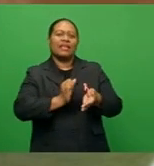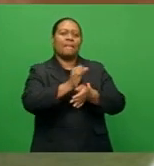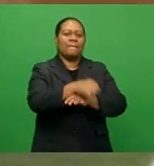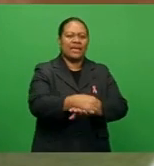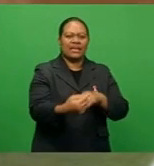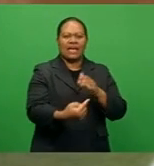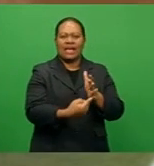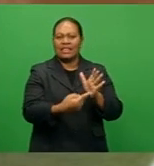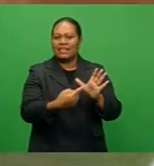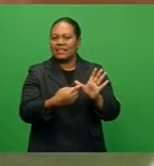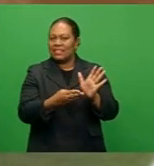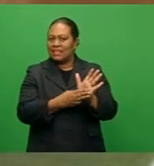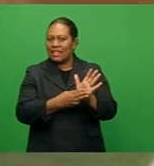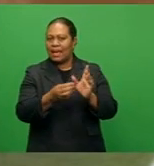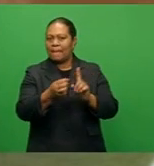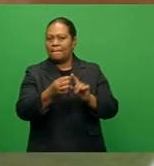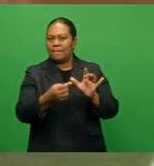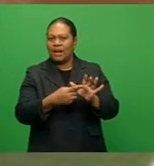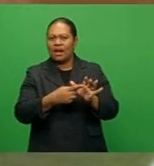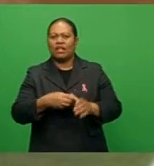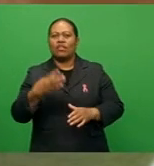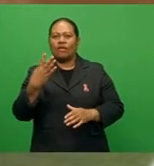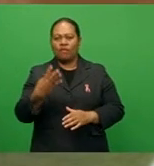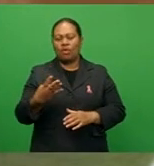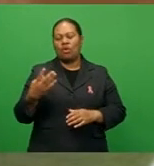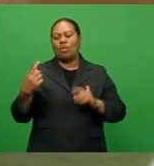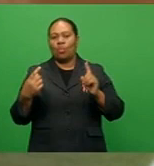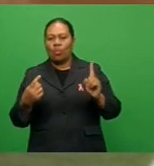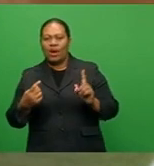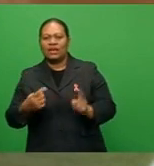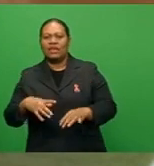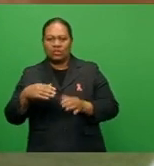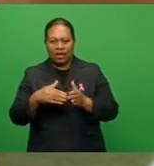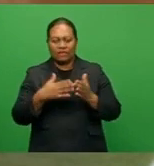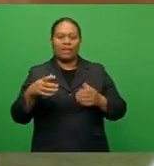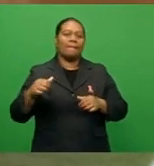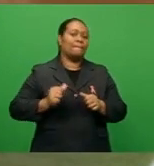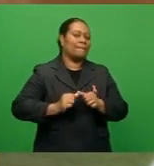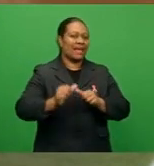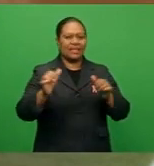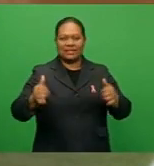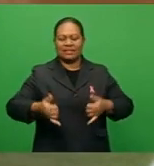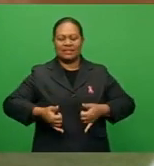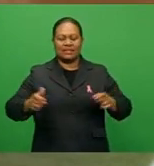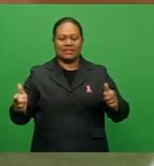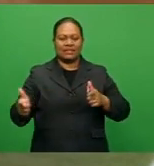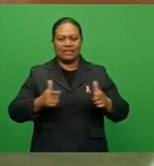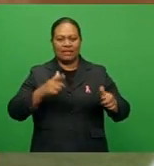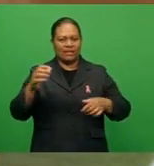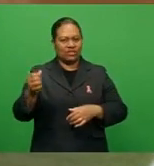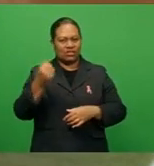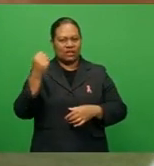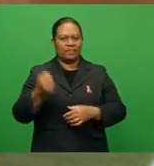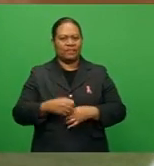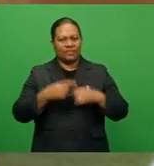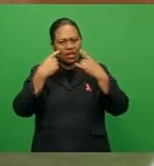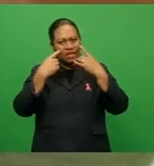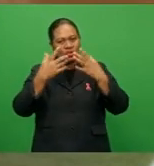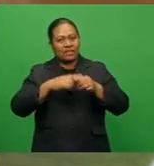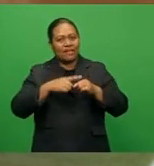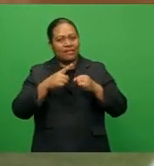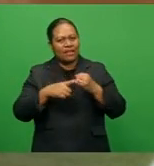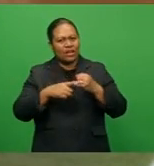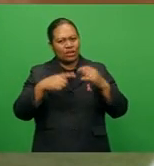Bay Rays 3-1 to secure a 4-2 win in the best-of-7 championship. Here's the final play and the emphatic scenes